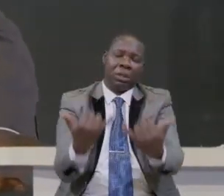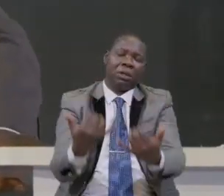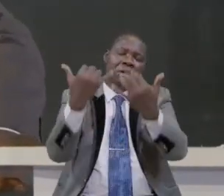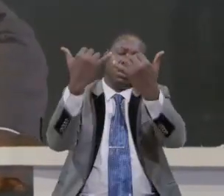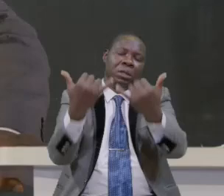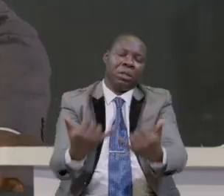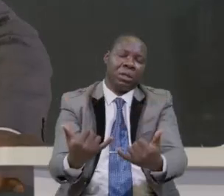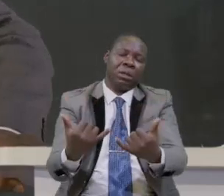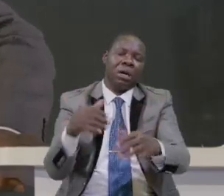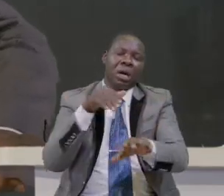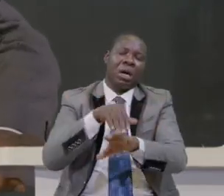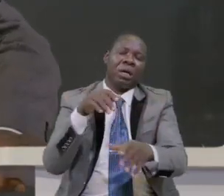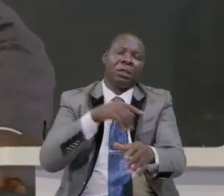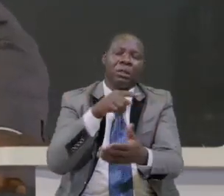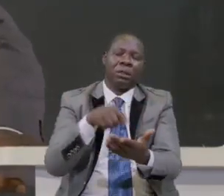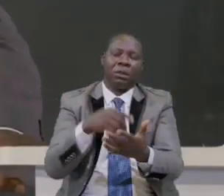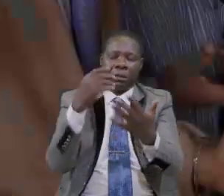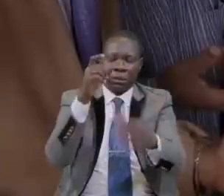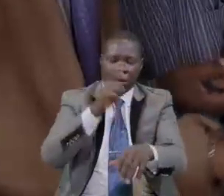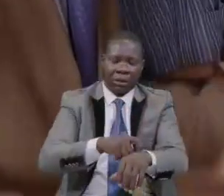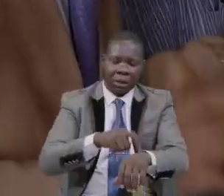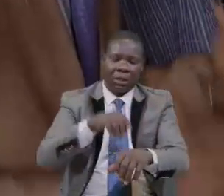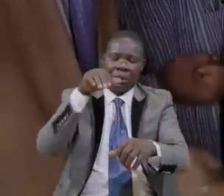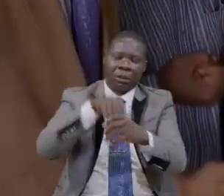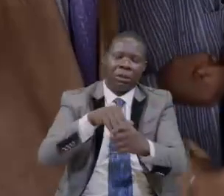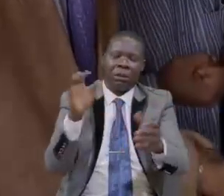time, in Jesus' name.